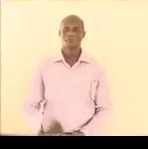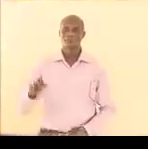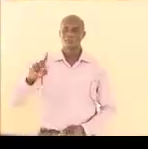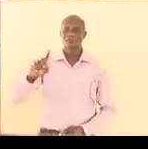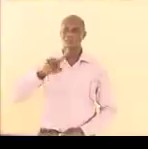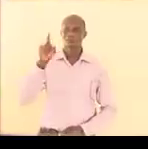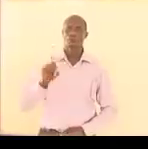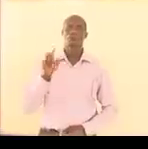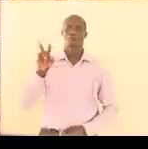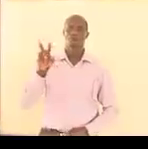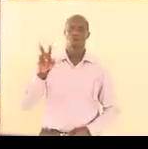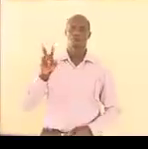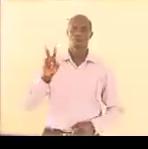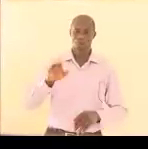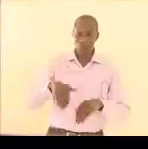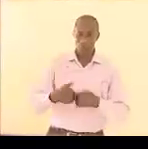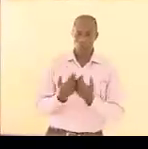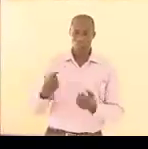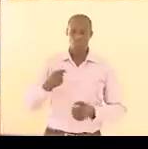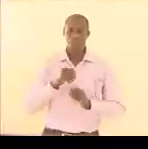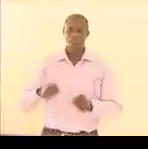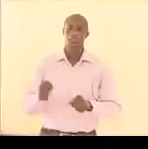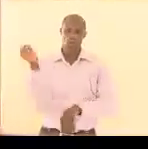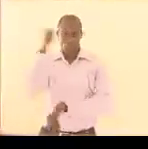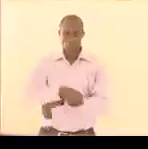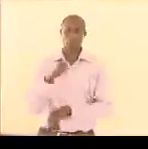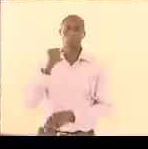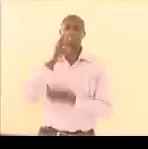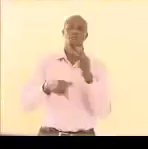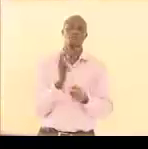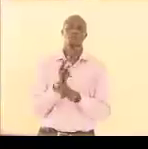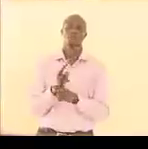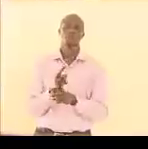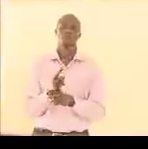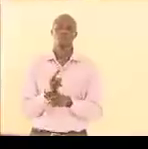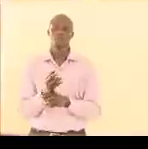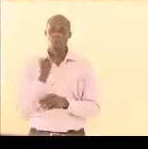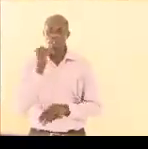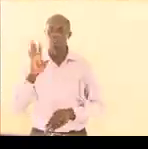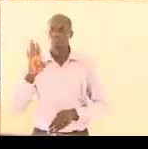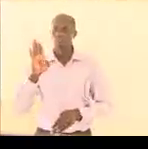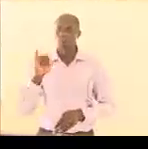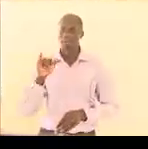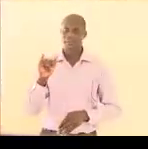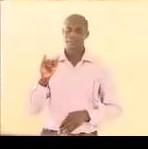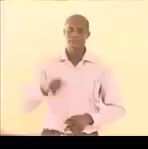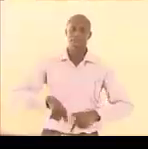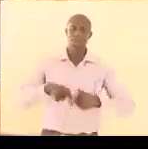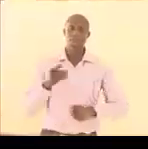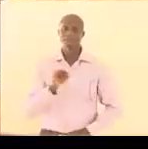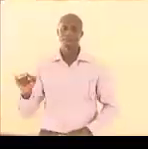And question 2. Yes. How we can overcome the world is